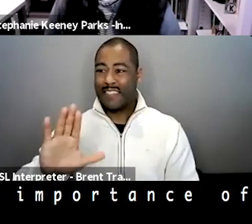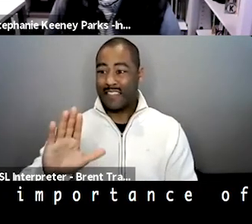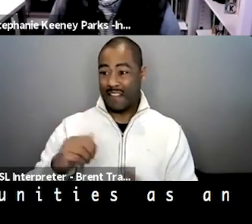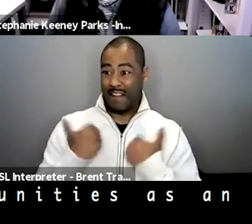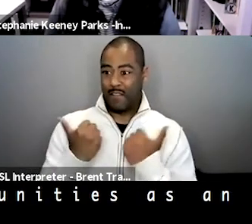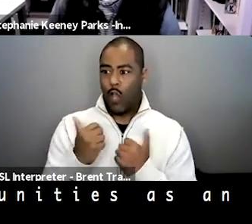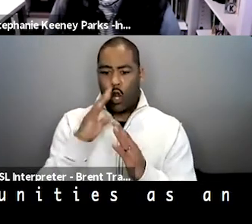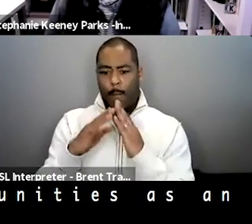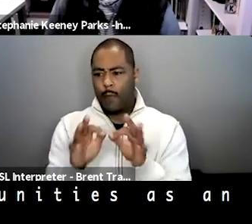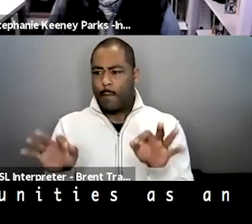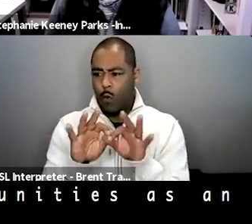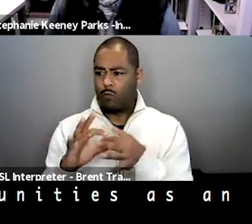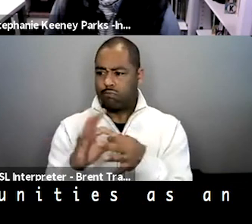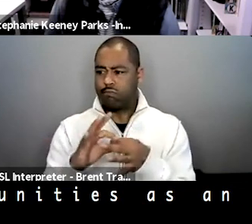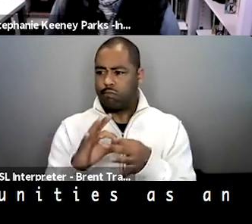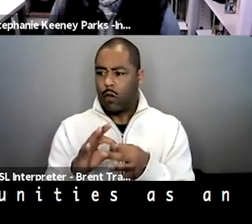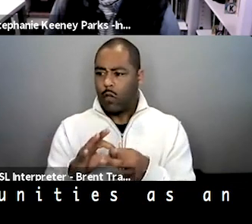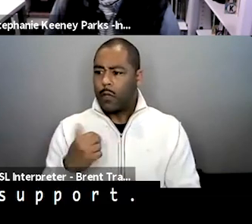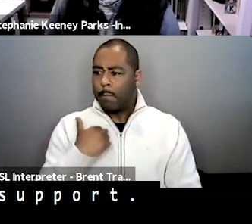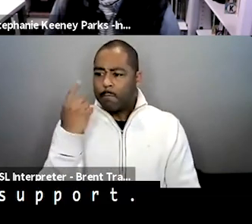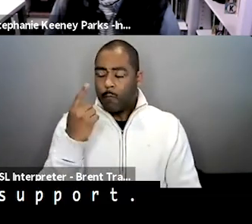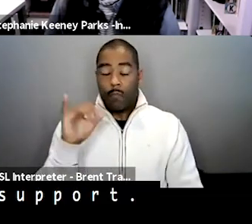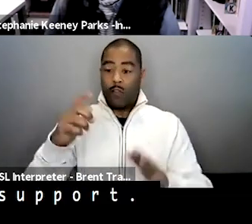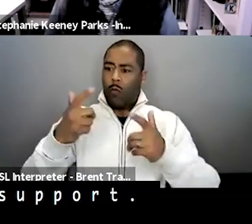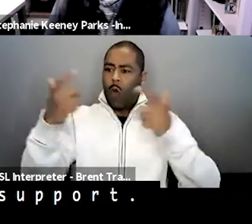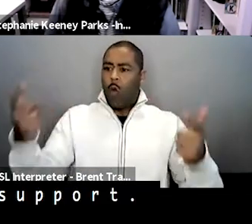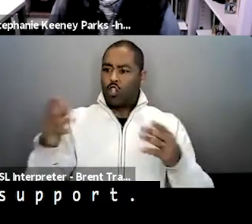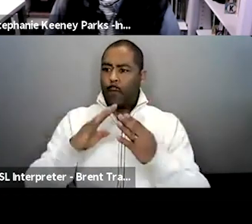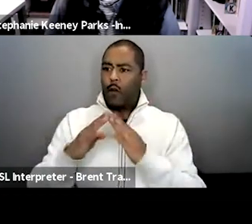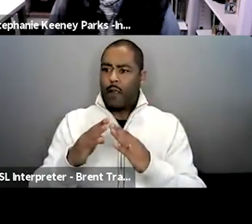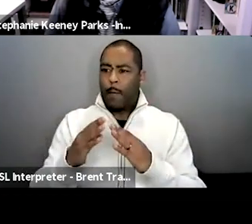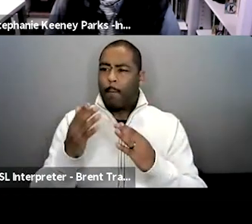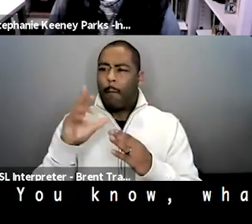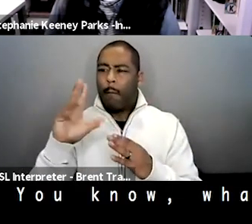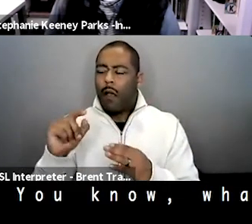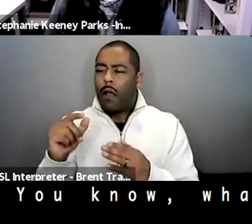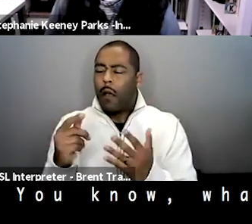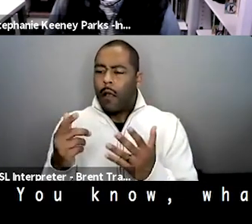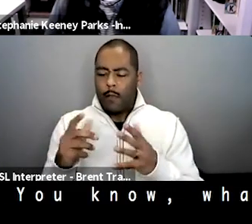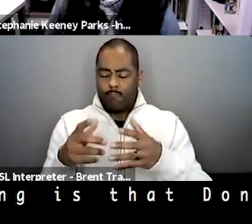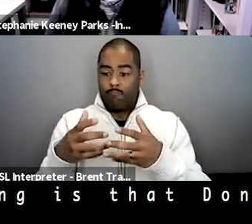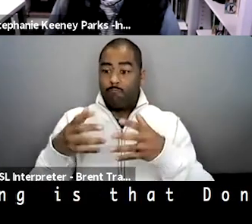the importance of developing micro communities as an important step for support?